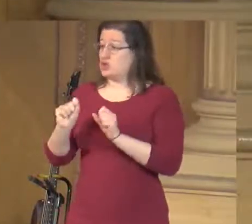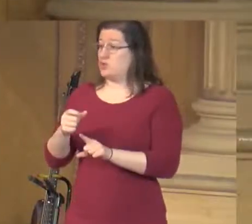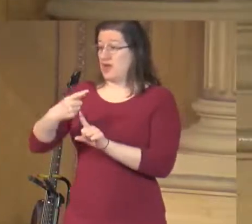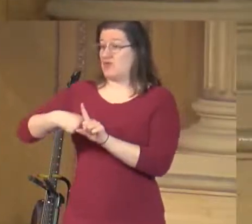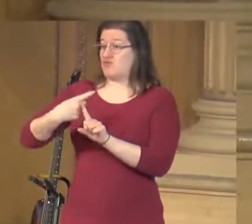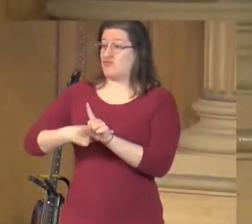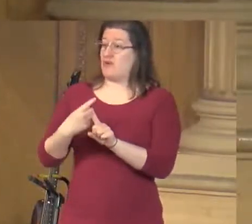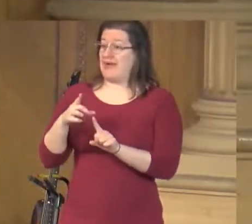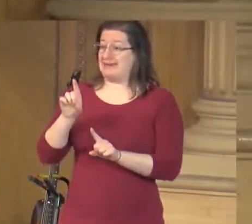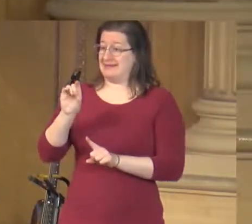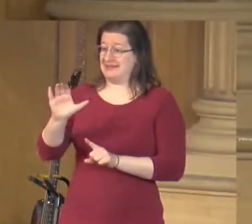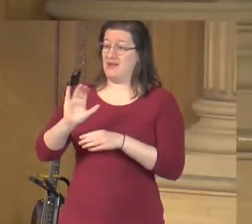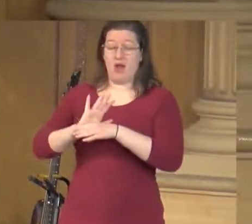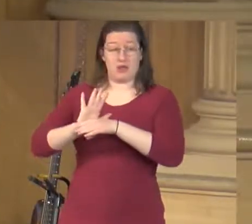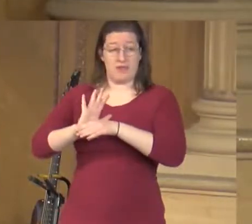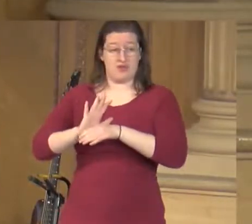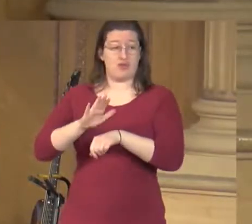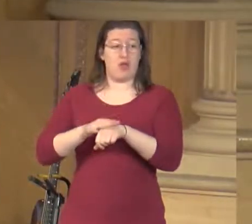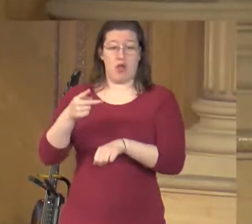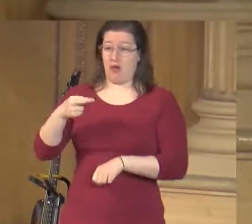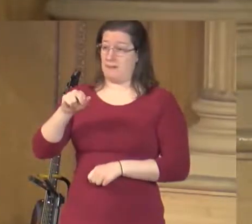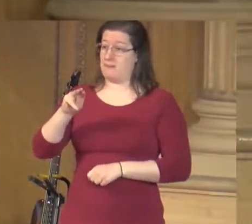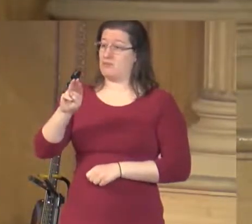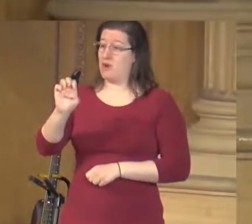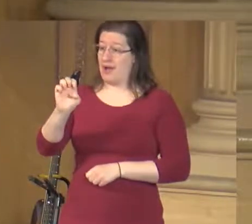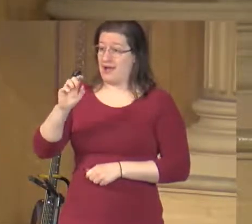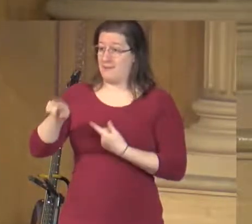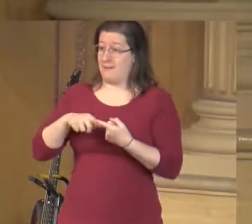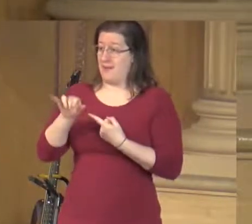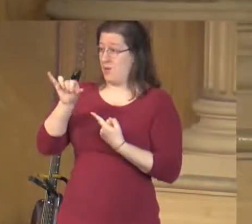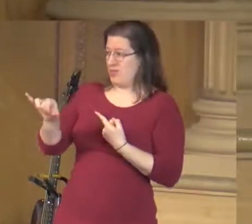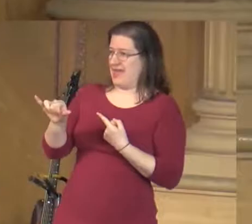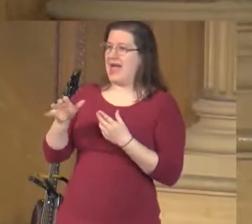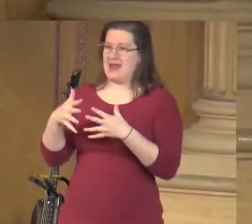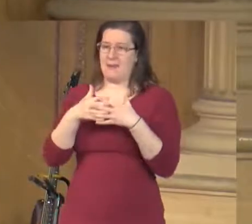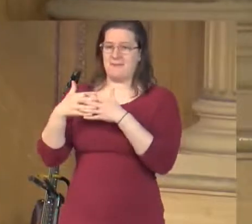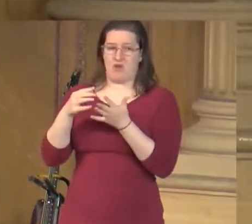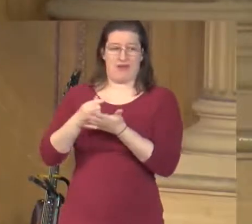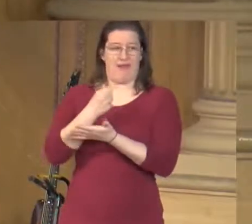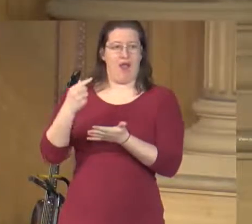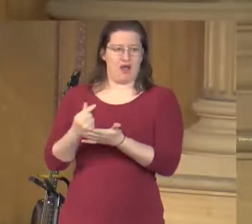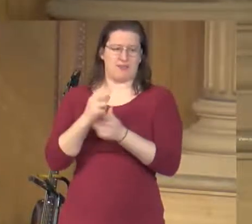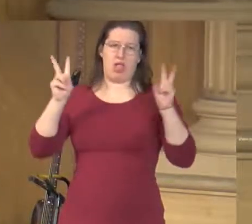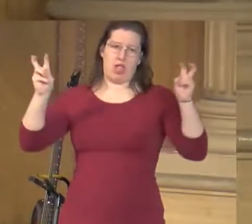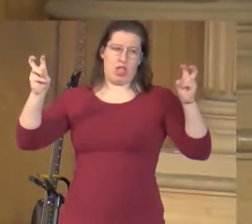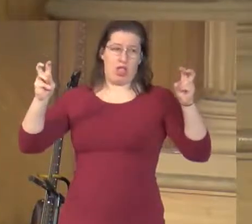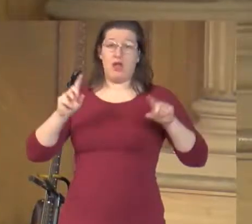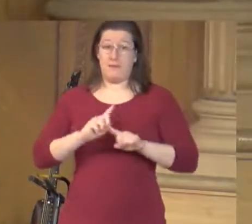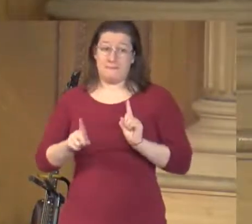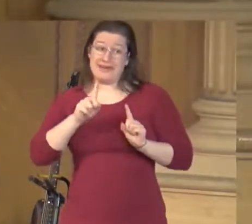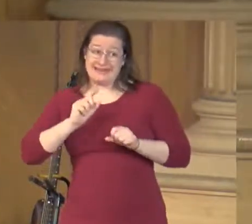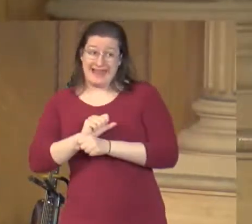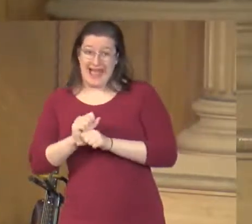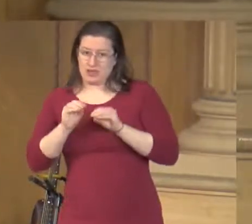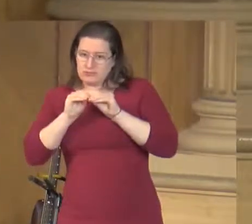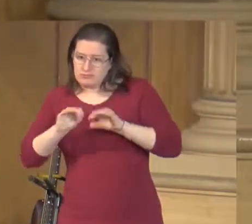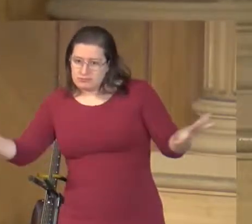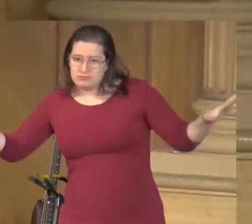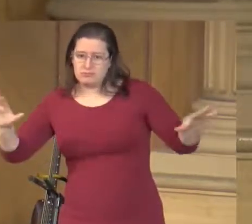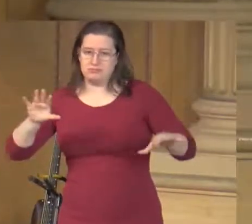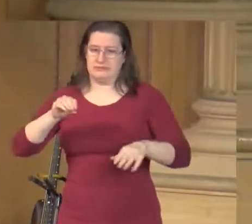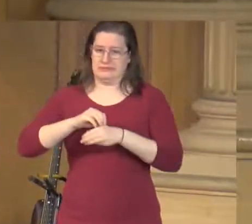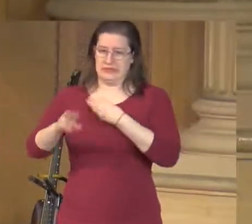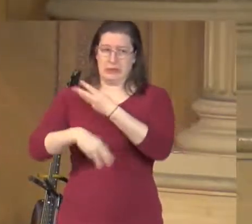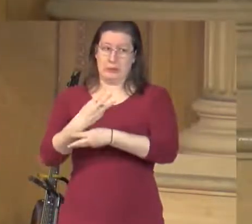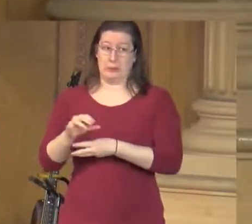They kind of unpack some of this. But it's by no means just an American gospel anymore. It's absolutely huge in the global